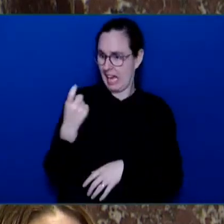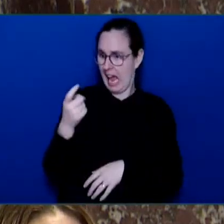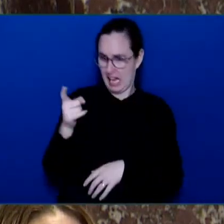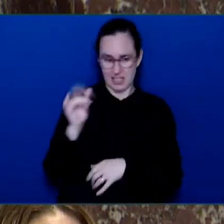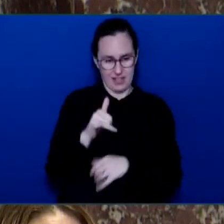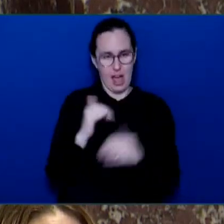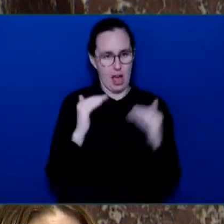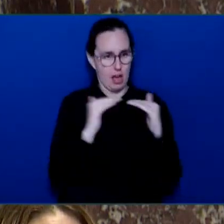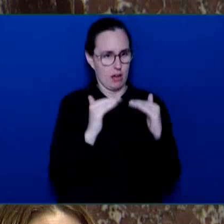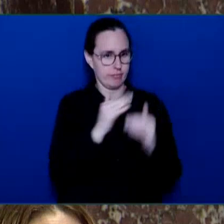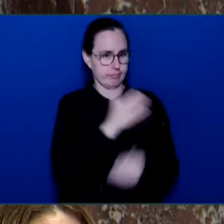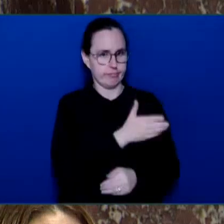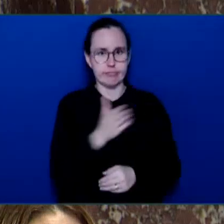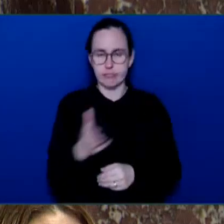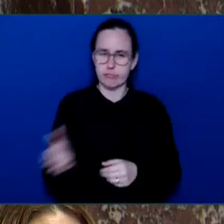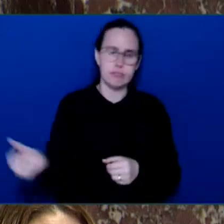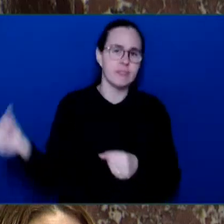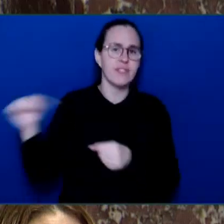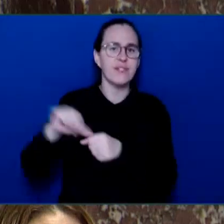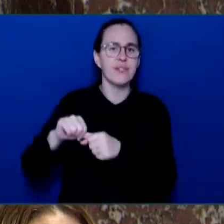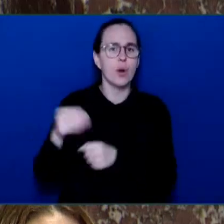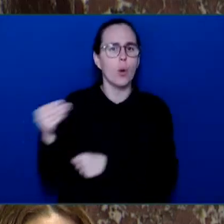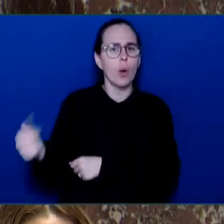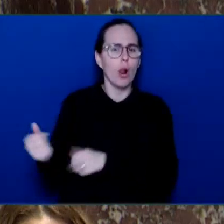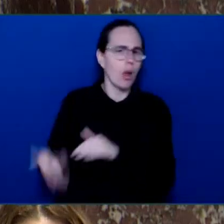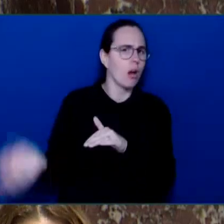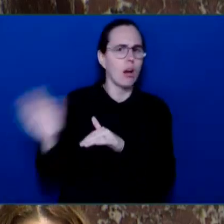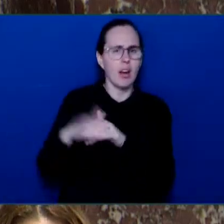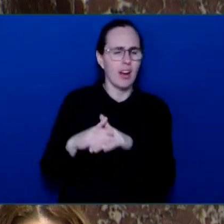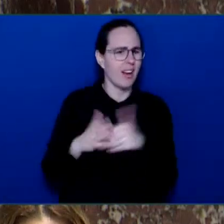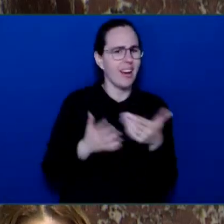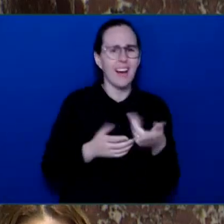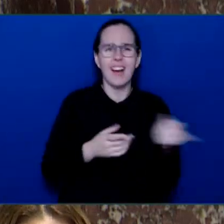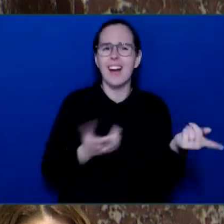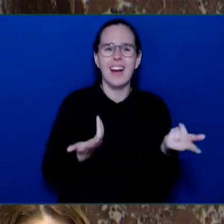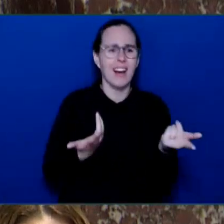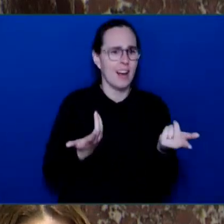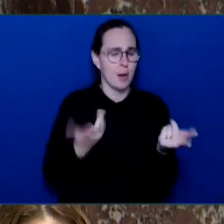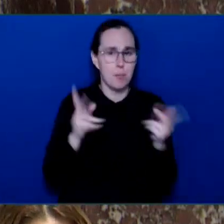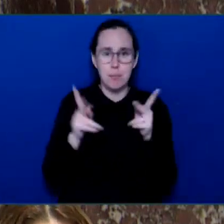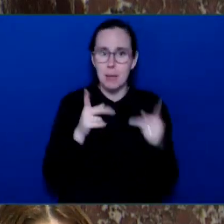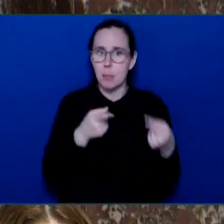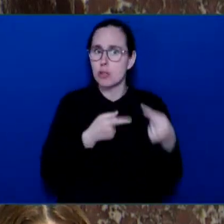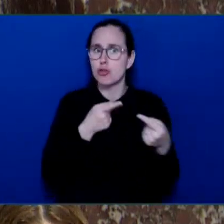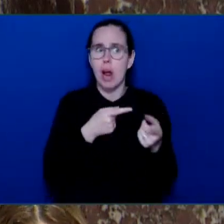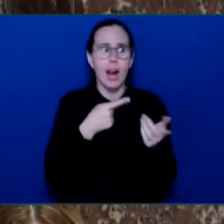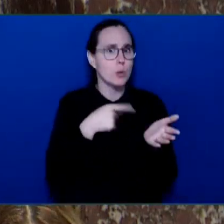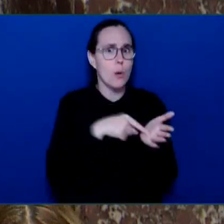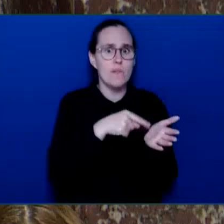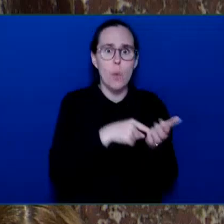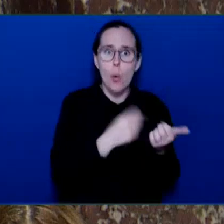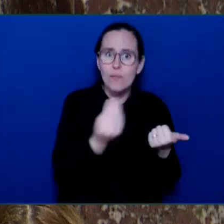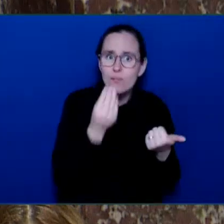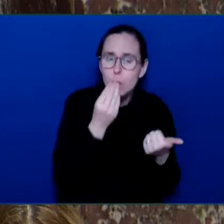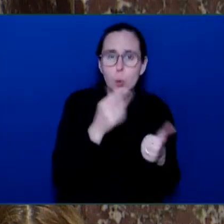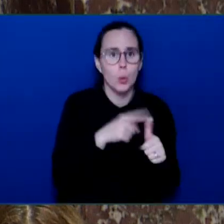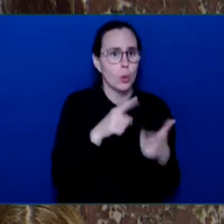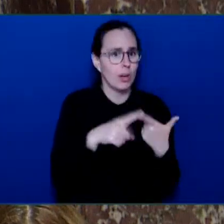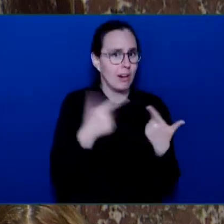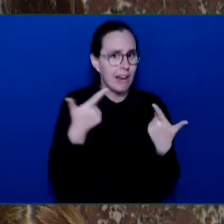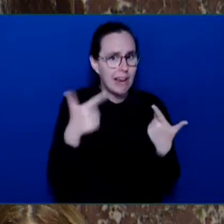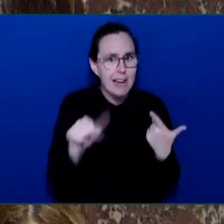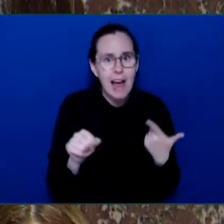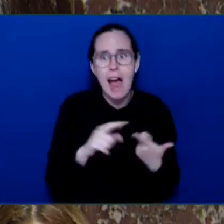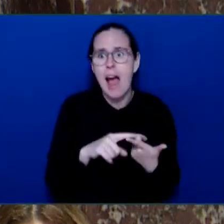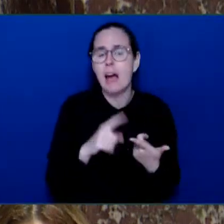able to afford food or gas. They're flocking to food banks as prices continue to rise. So